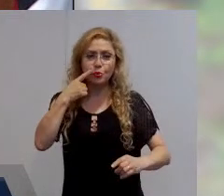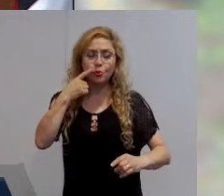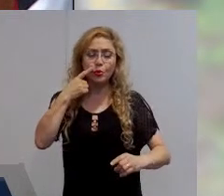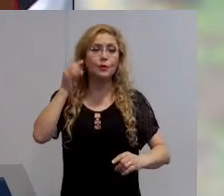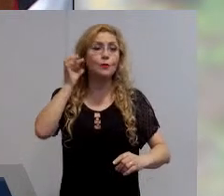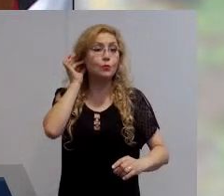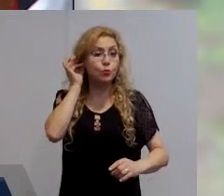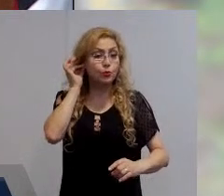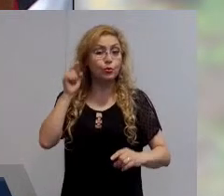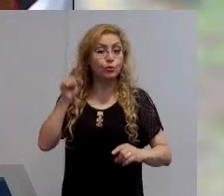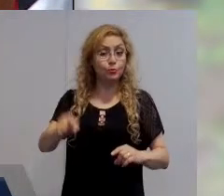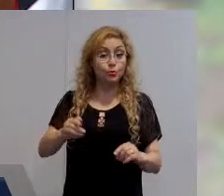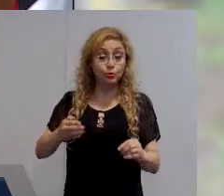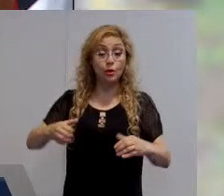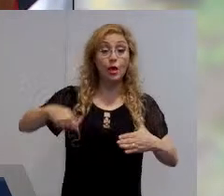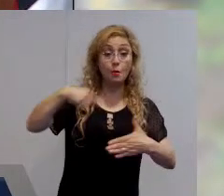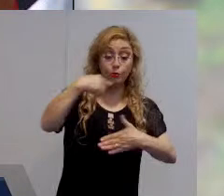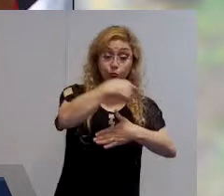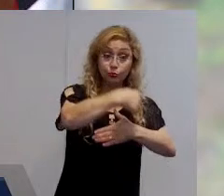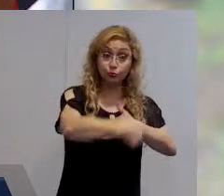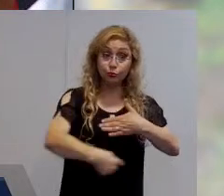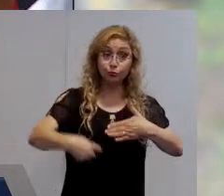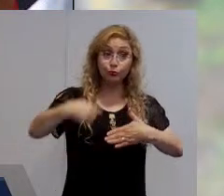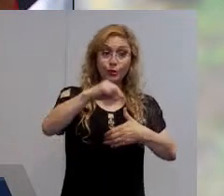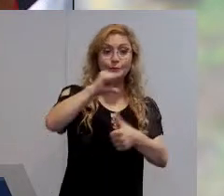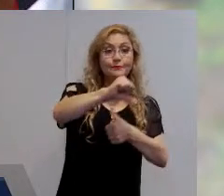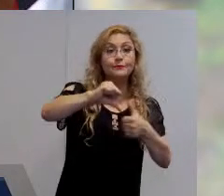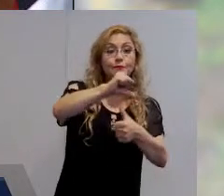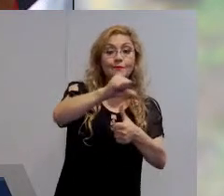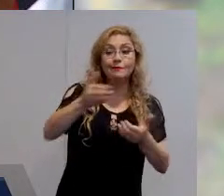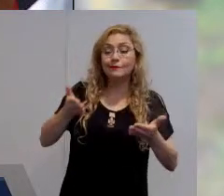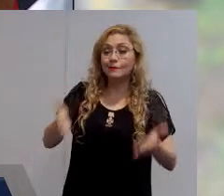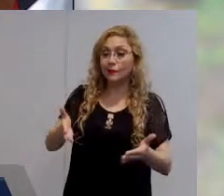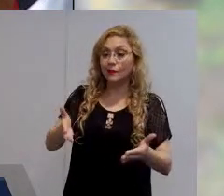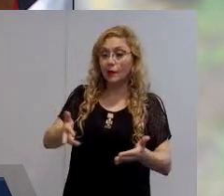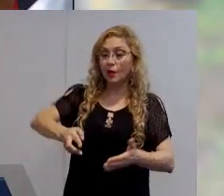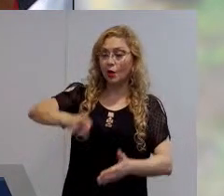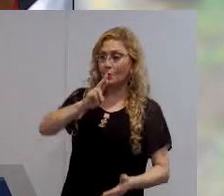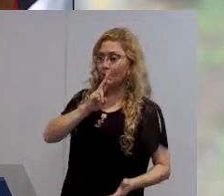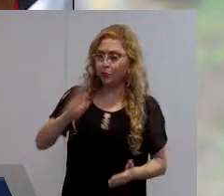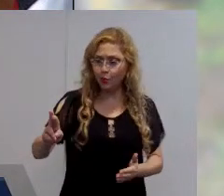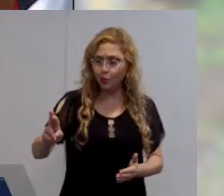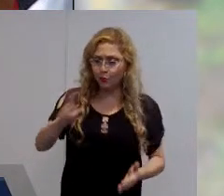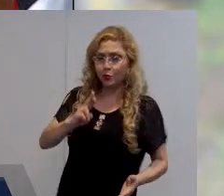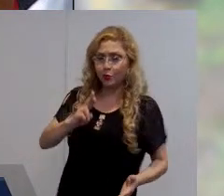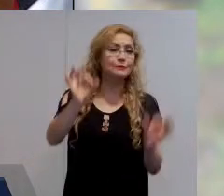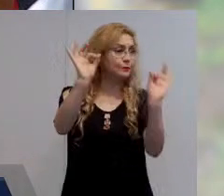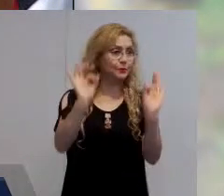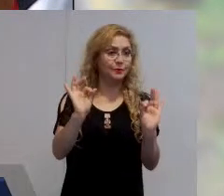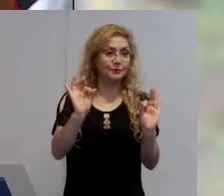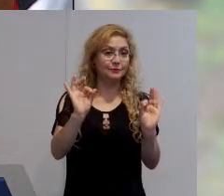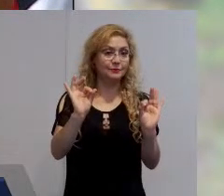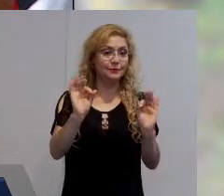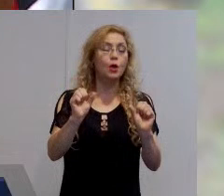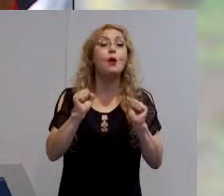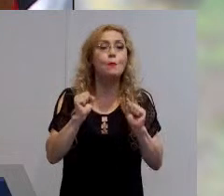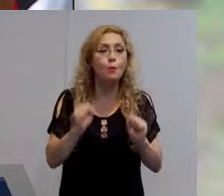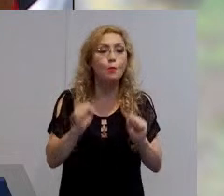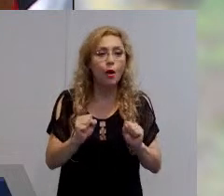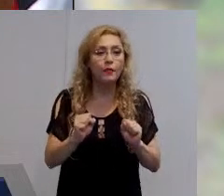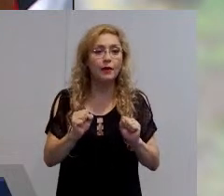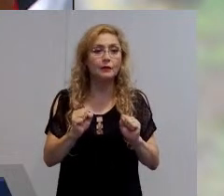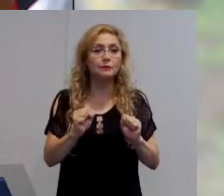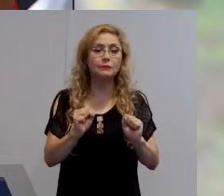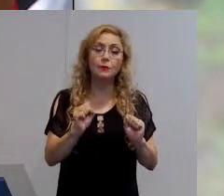Latin America and the Caribbean, who through contingency measures and immediate responses that are also efficient, have been